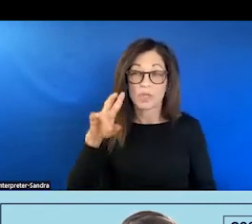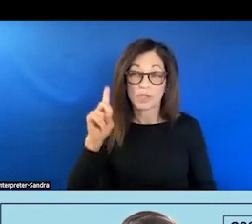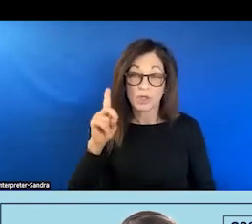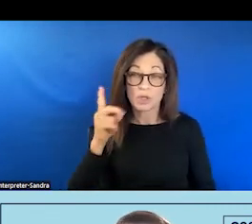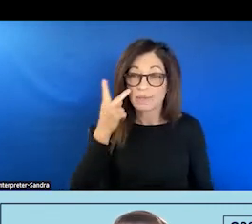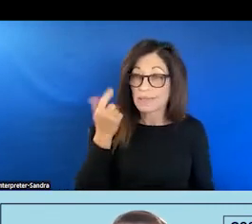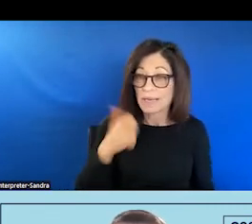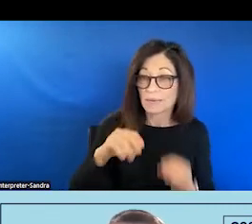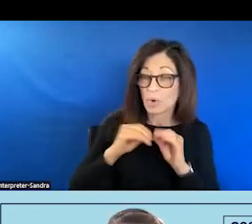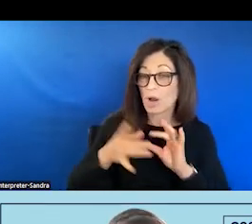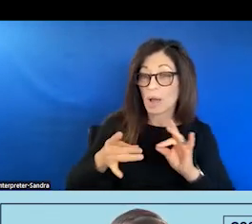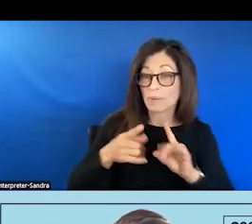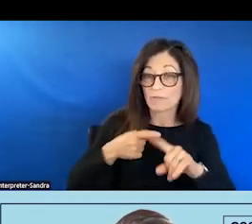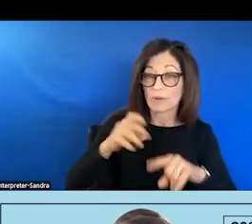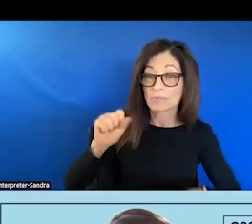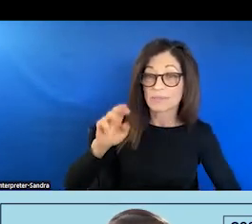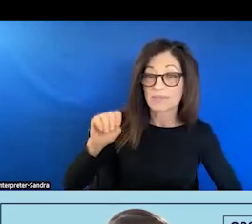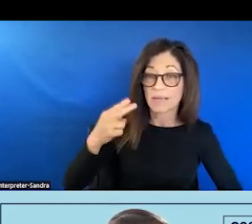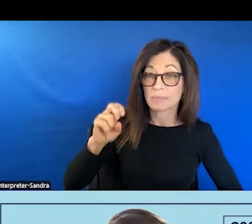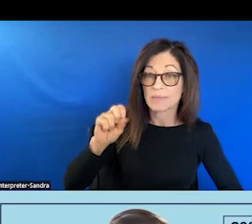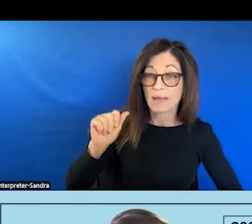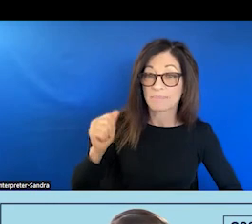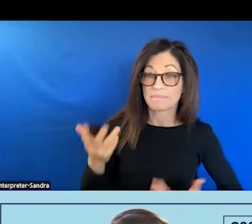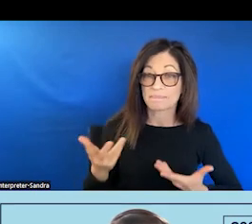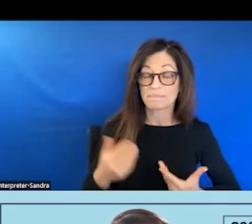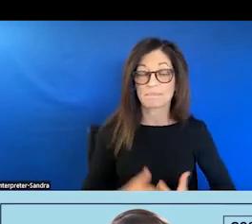additional comments from Samhsa.